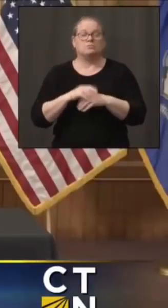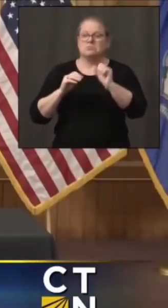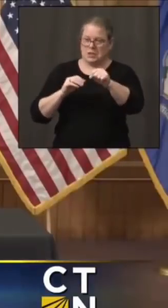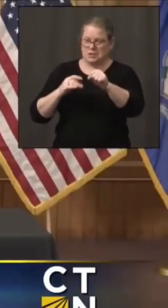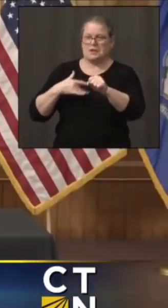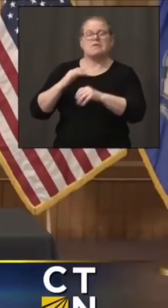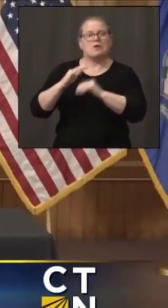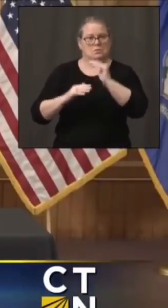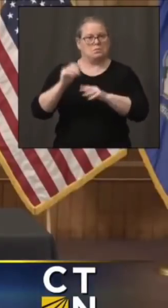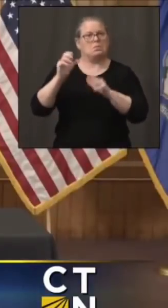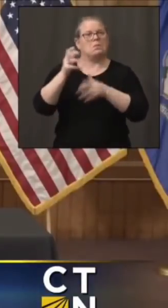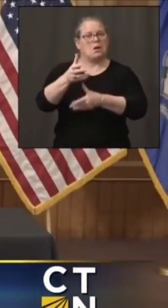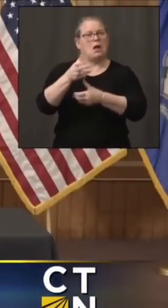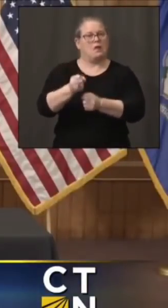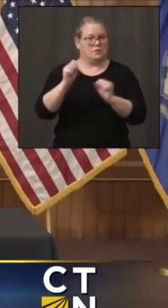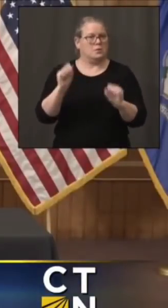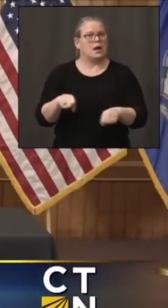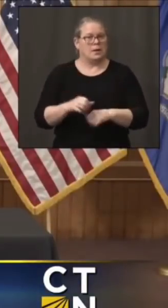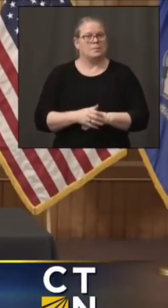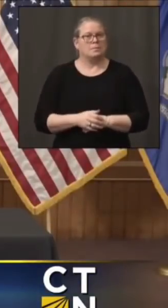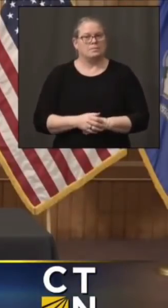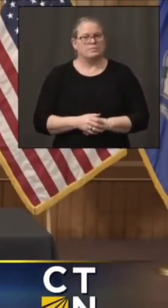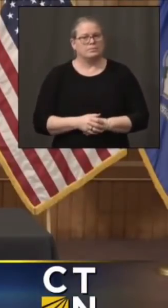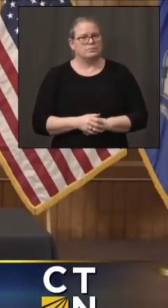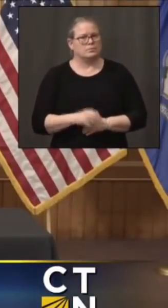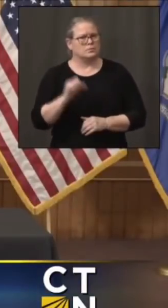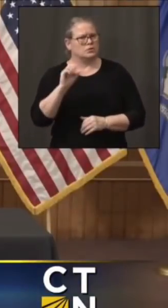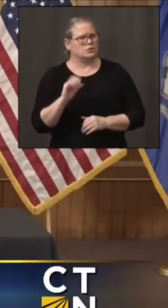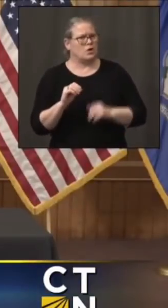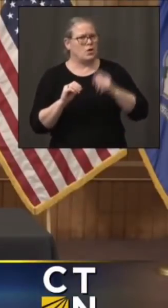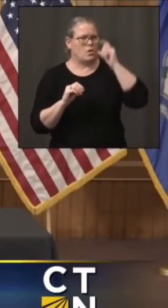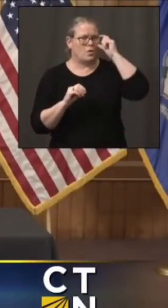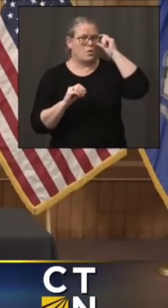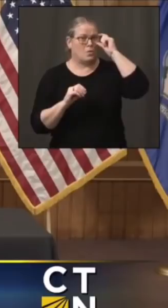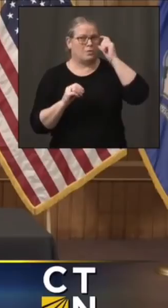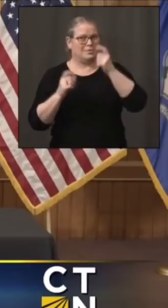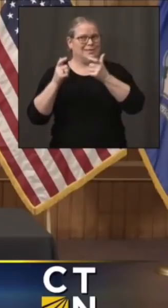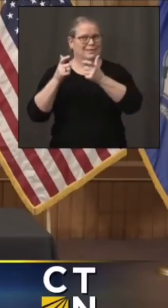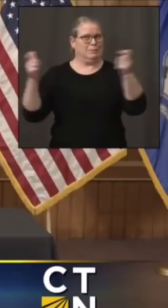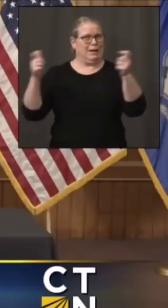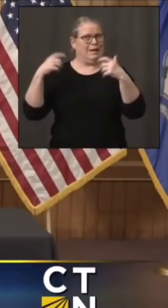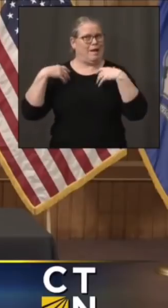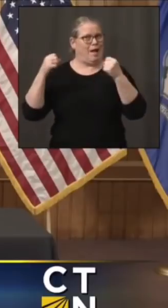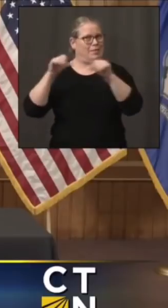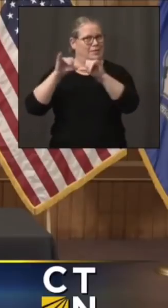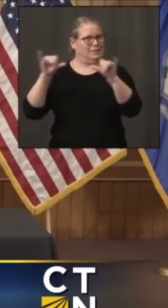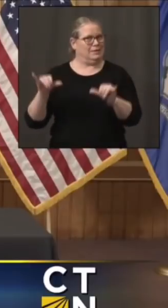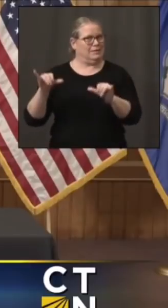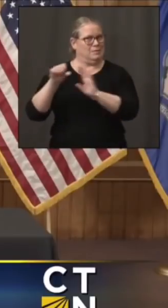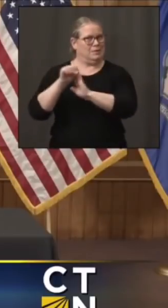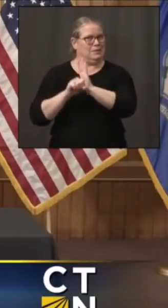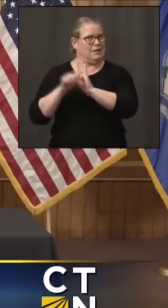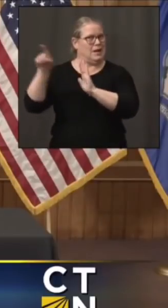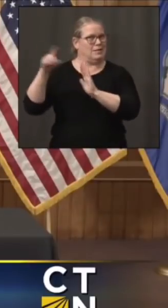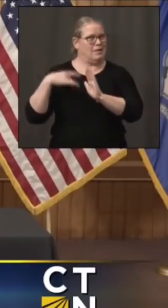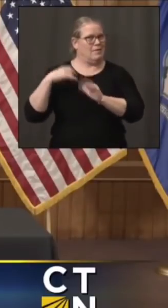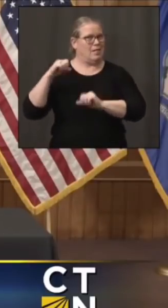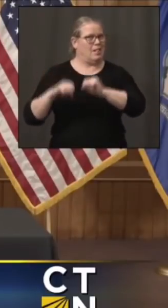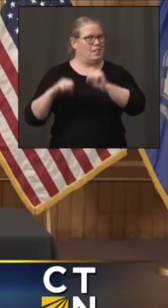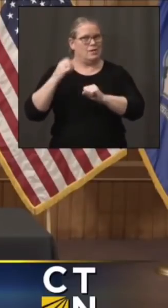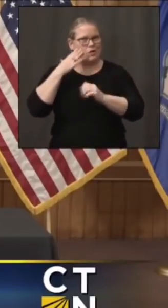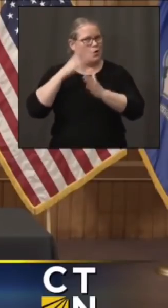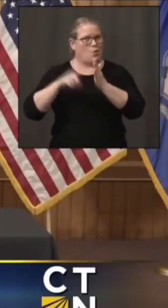So, I mean, the fact that one of the biggest health systems in the state isn't sure about that, you don't know what they're talking